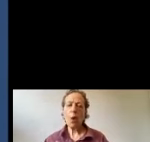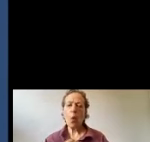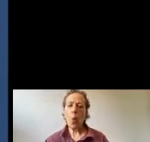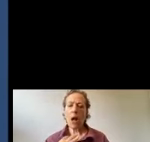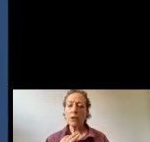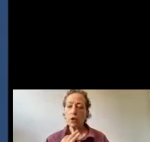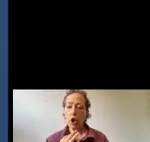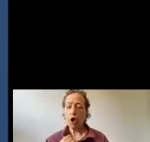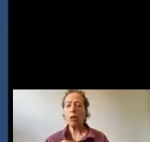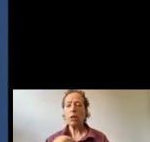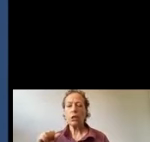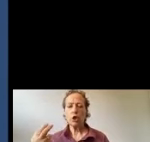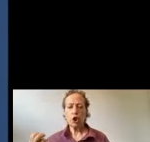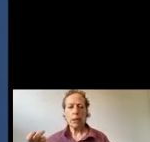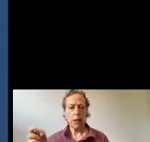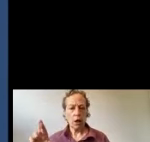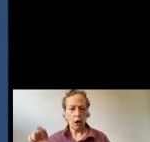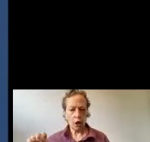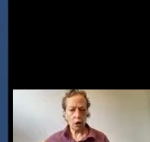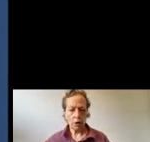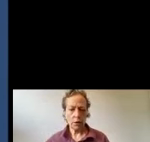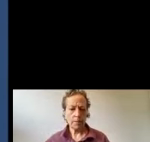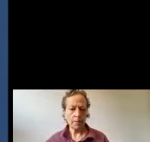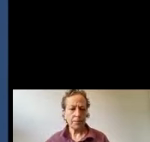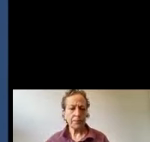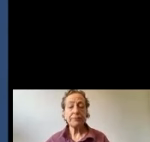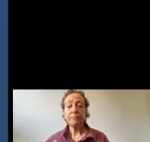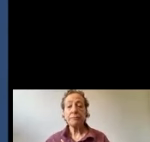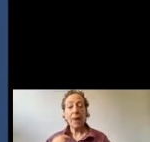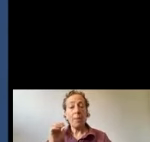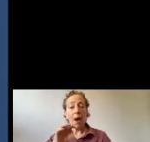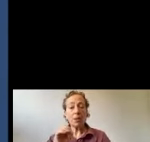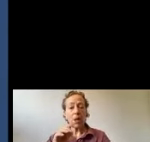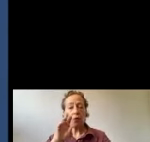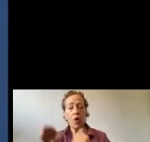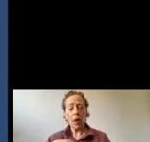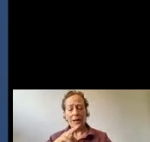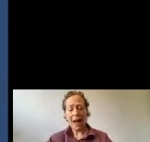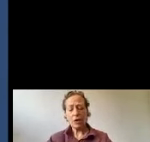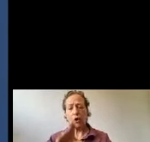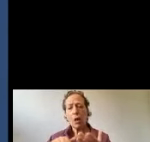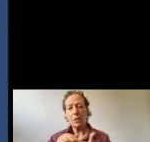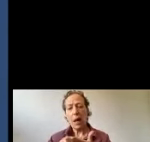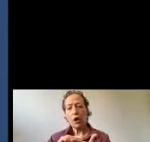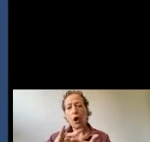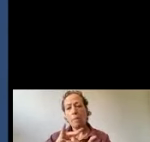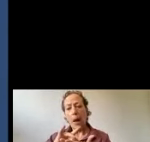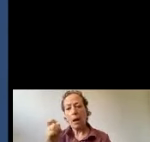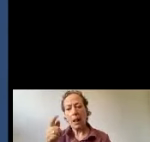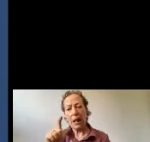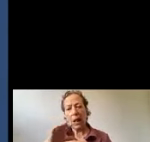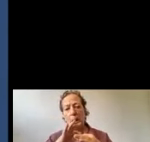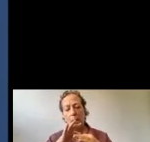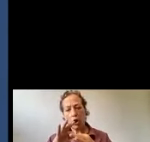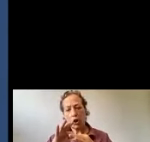and hers. I'm working in this capacity as a consultant for the National Center on Medical Legal Partnerships, leading this